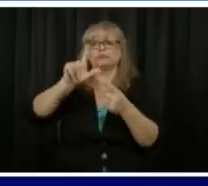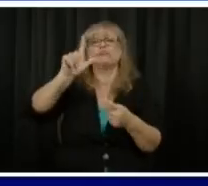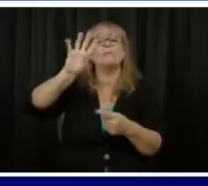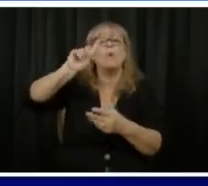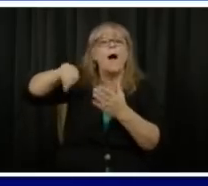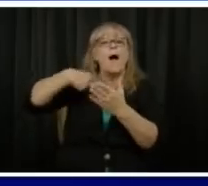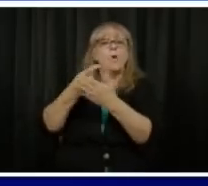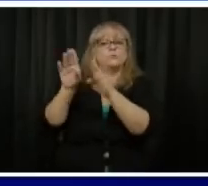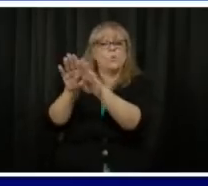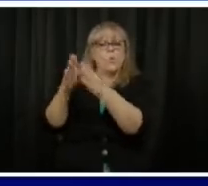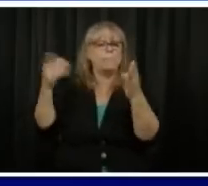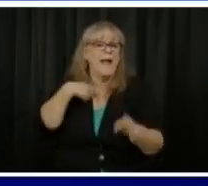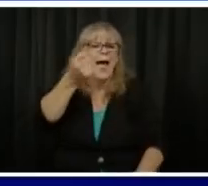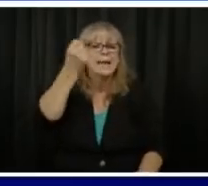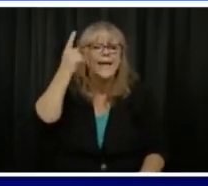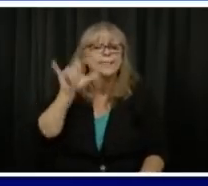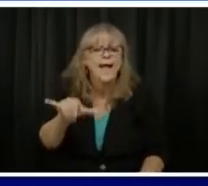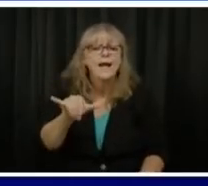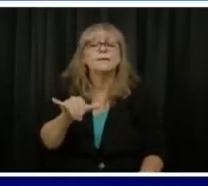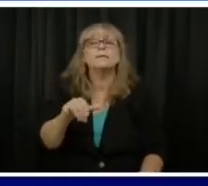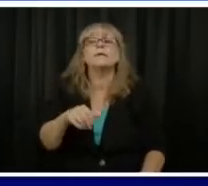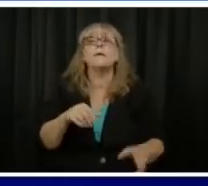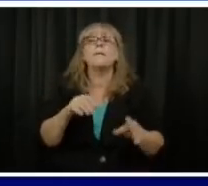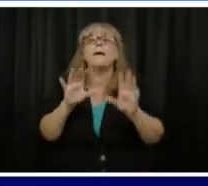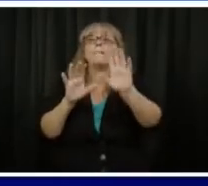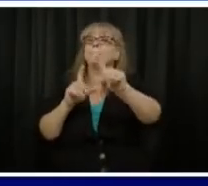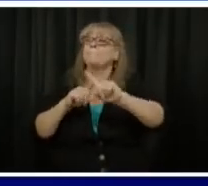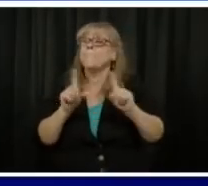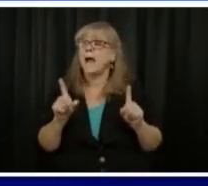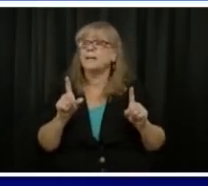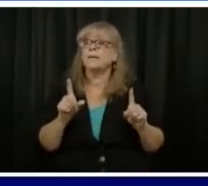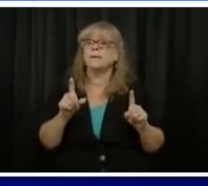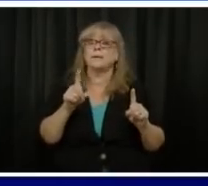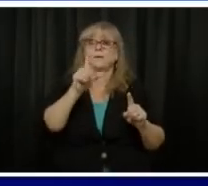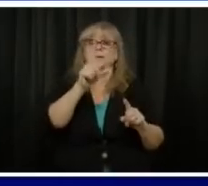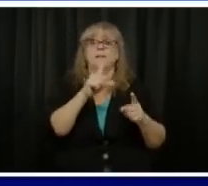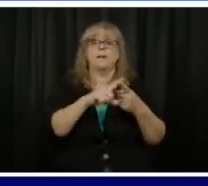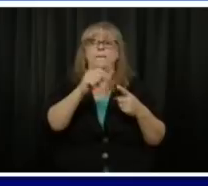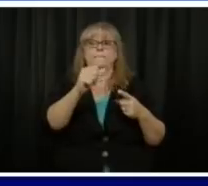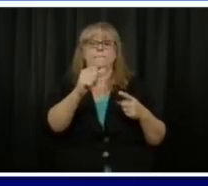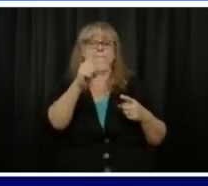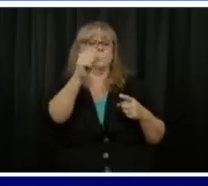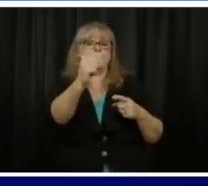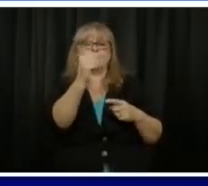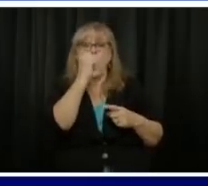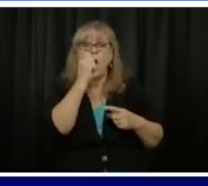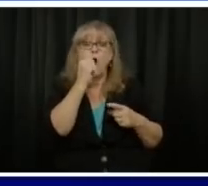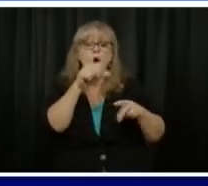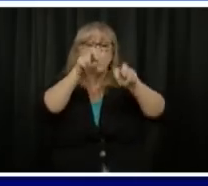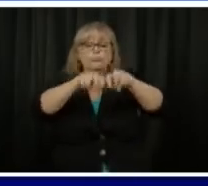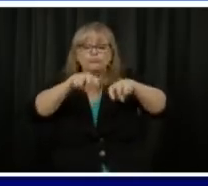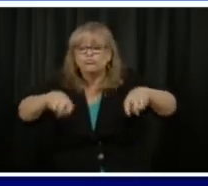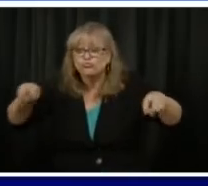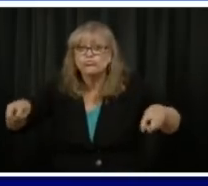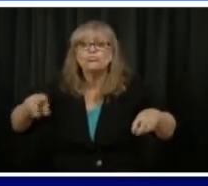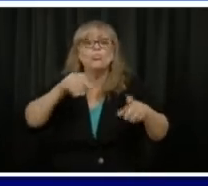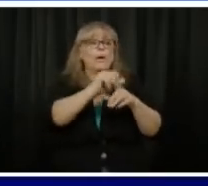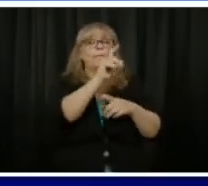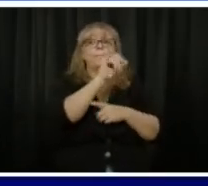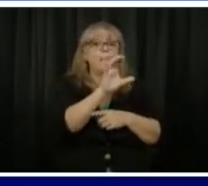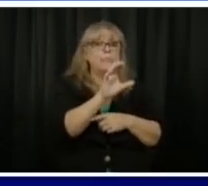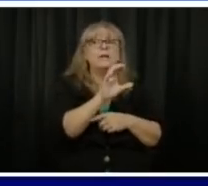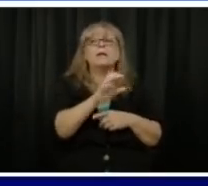But the state of inebriation in a public place is inconsistent with social distancing. And last call for